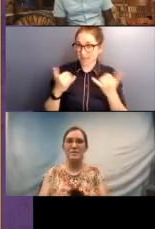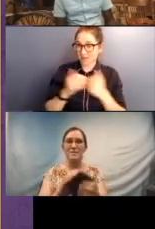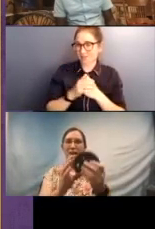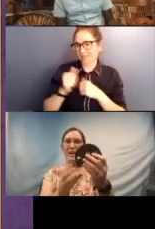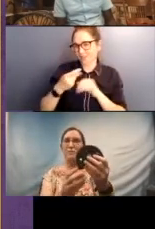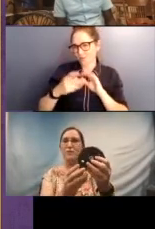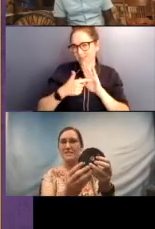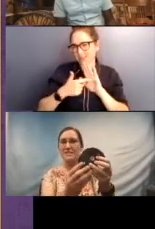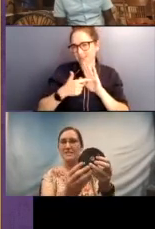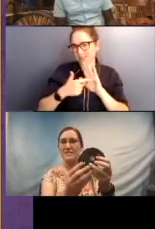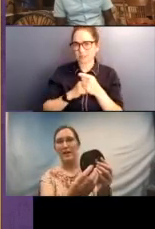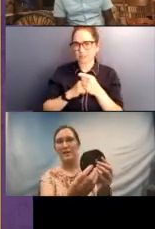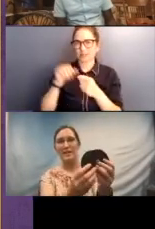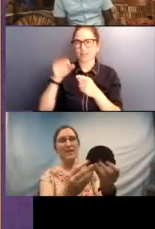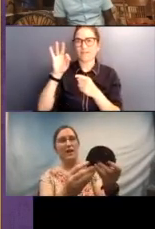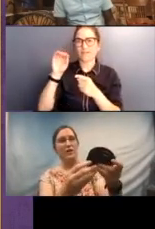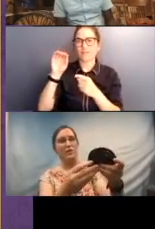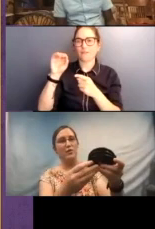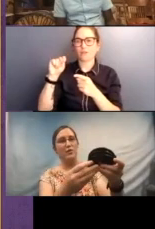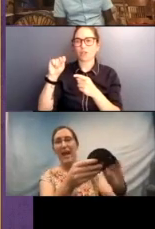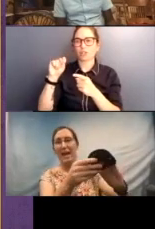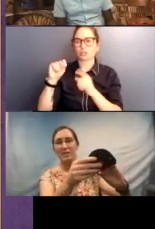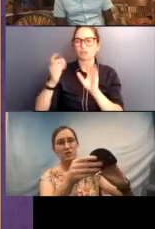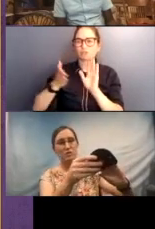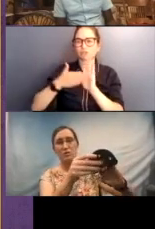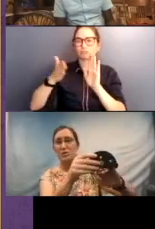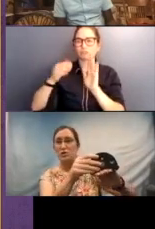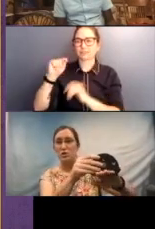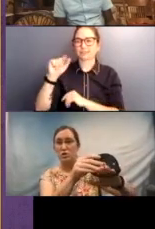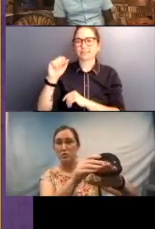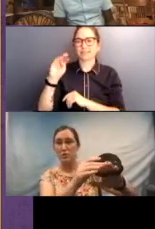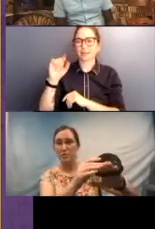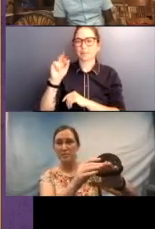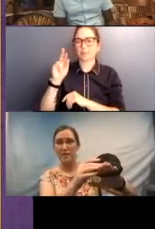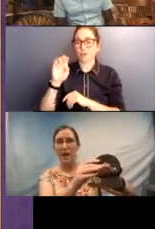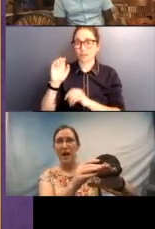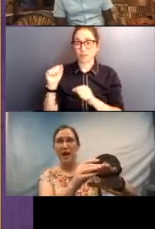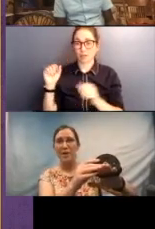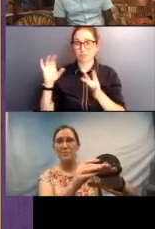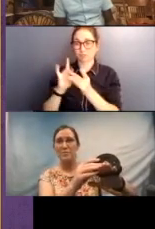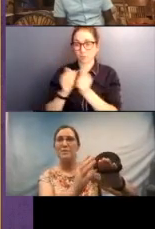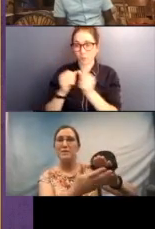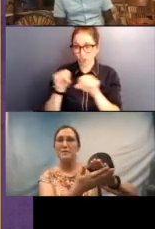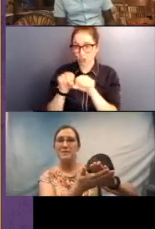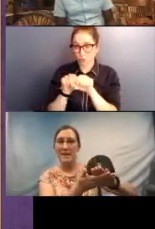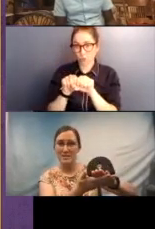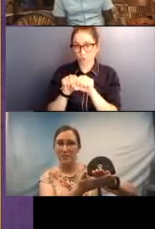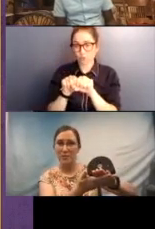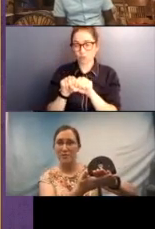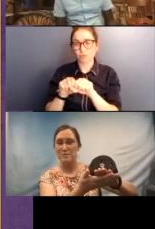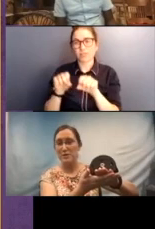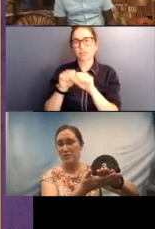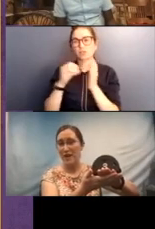examples. This is a foot tambourine that you can attach to a student's shoe. So that they can be